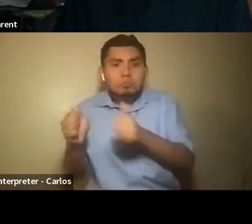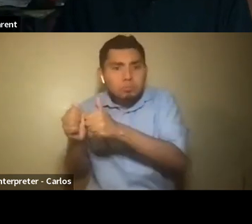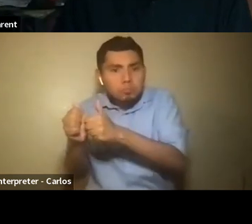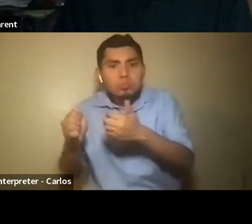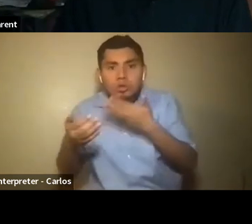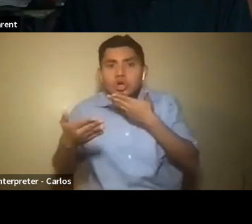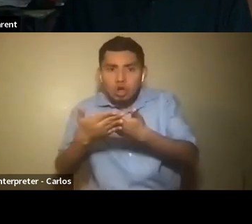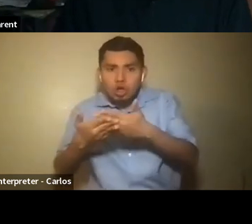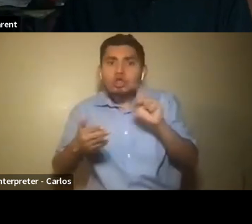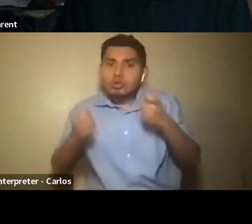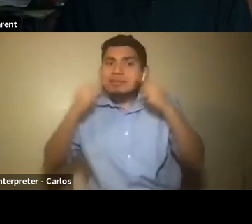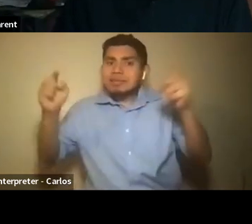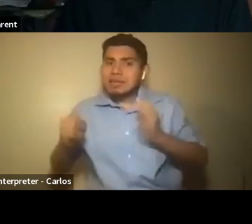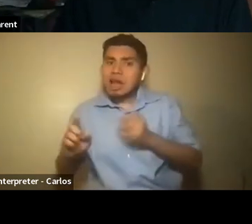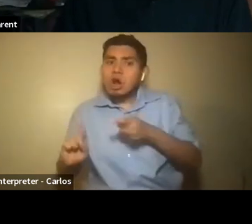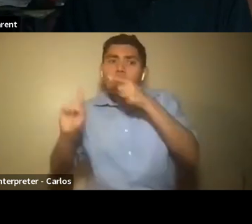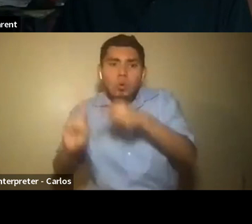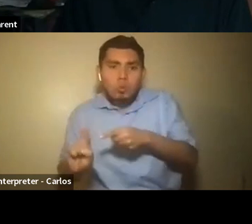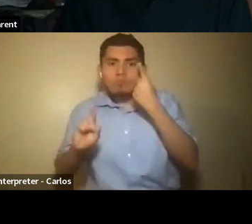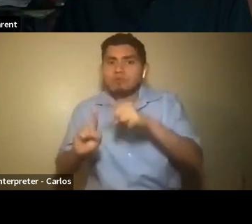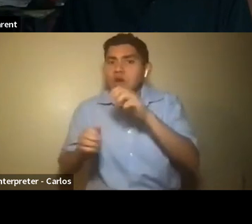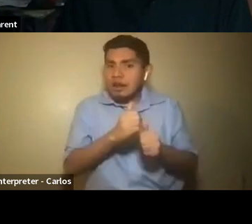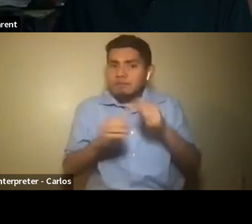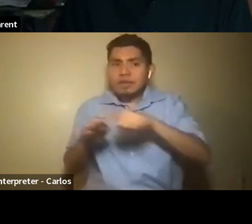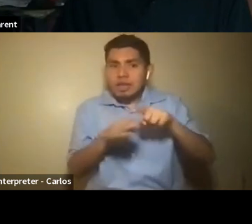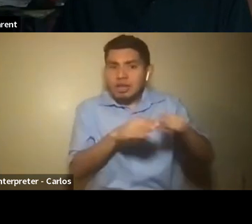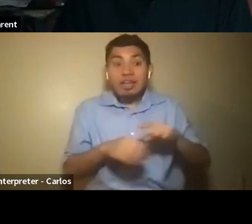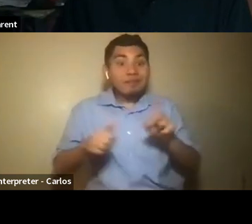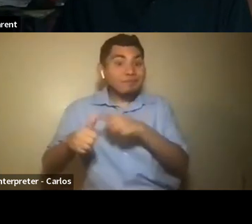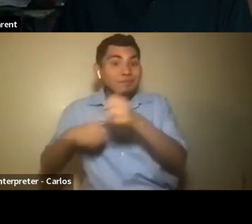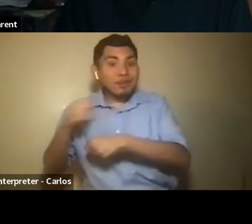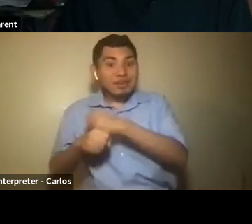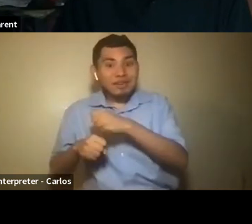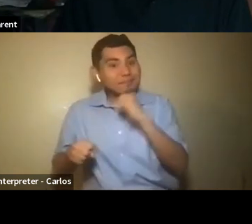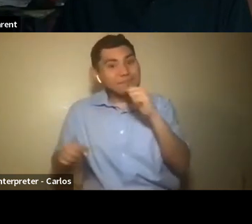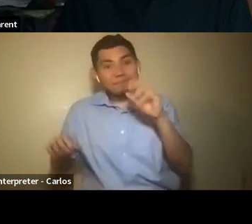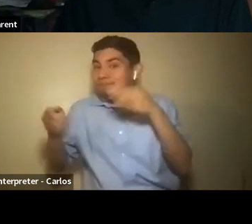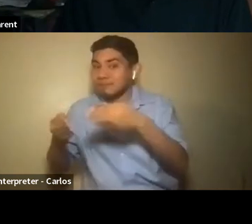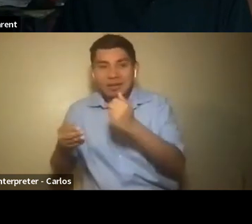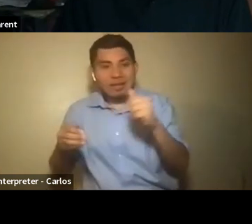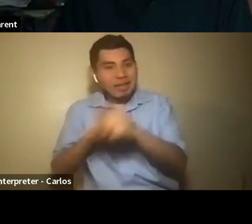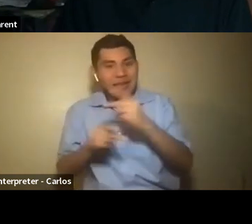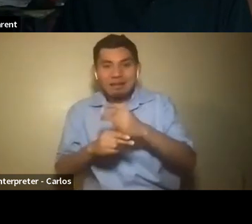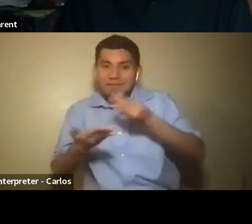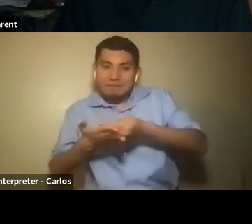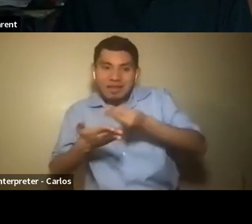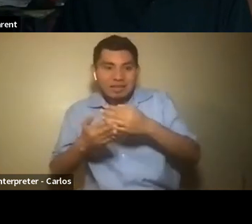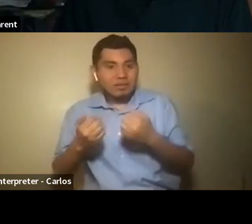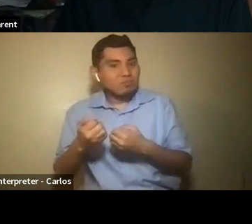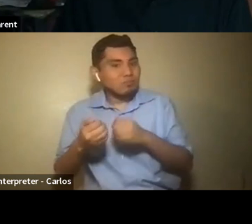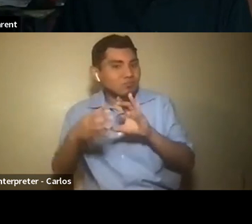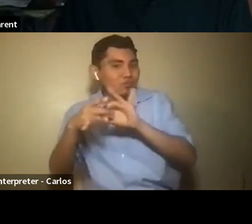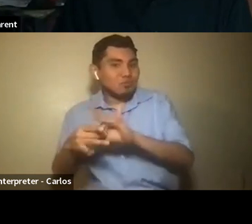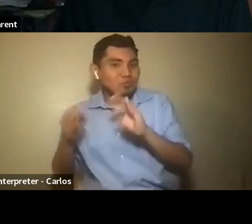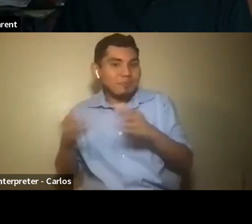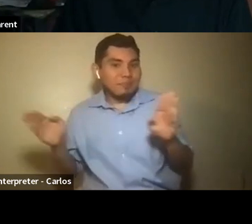all priority areas. In the first year of the plan, we did not focus any funding on public infrastructure, and that